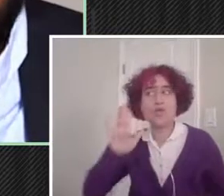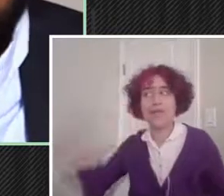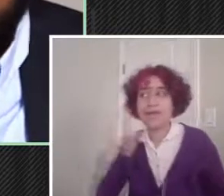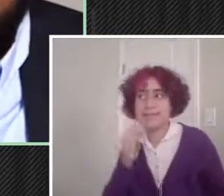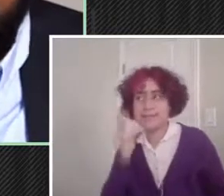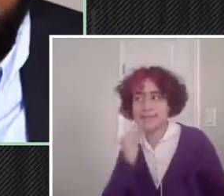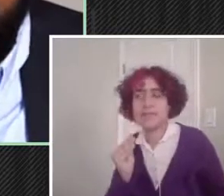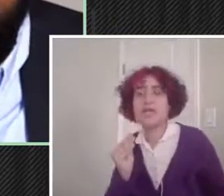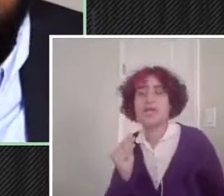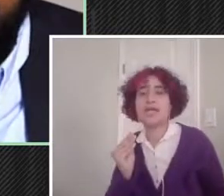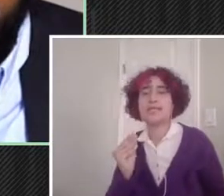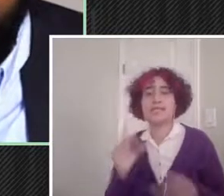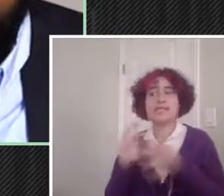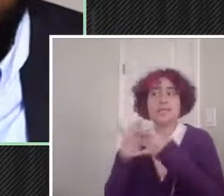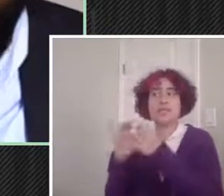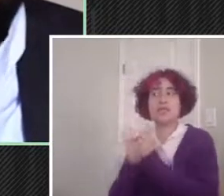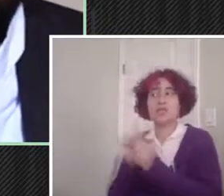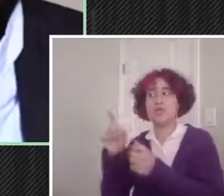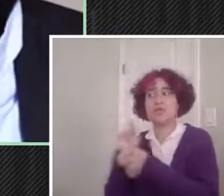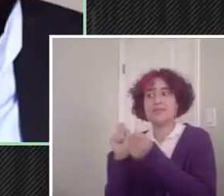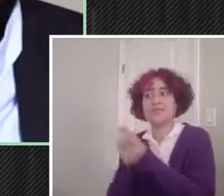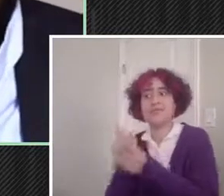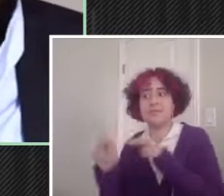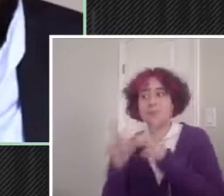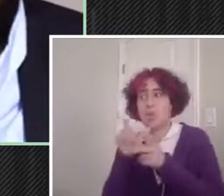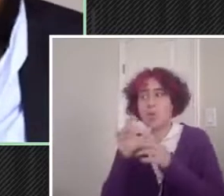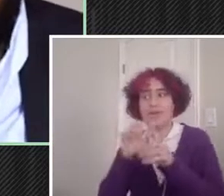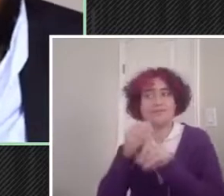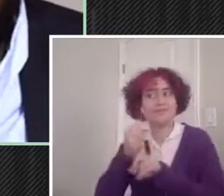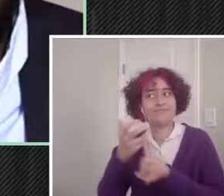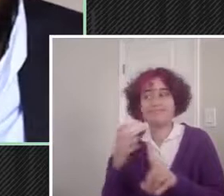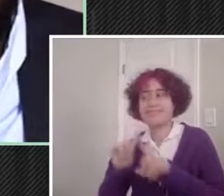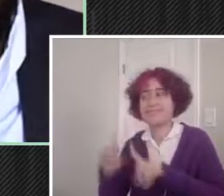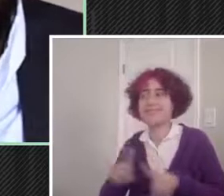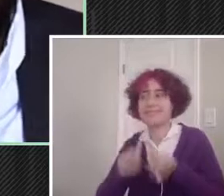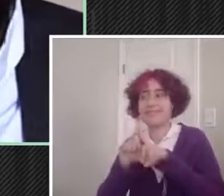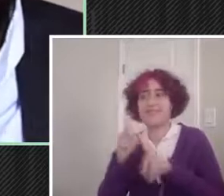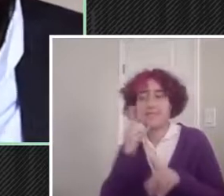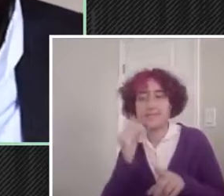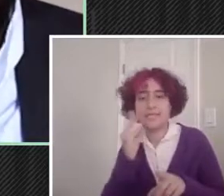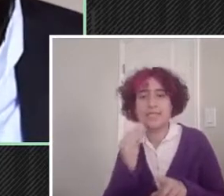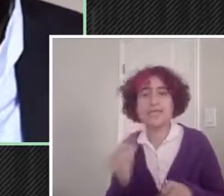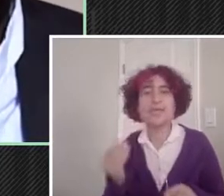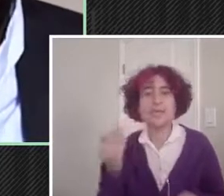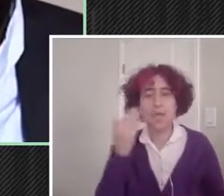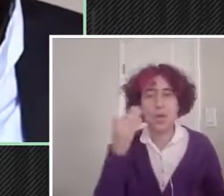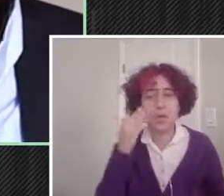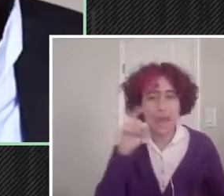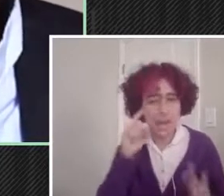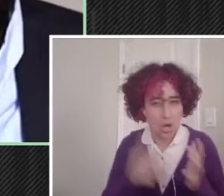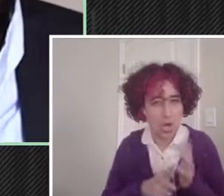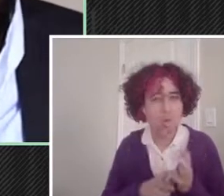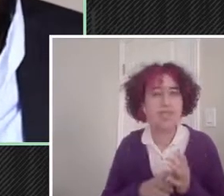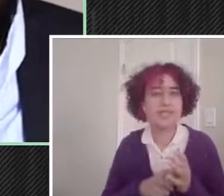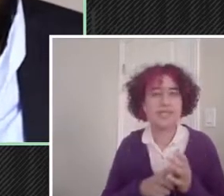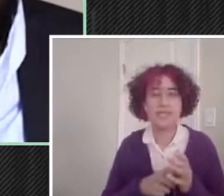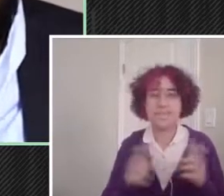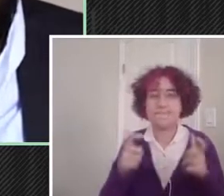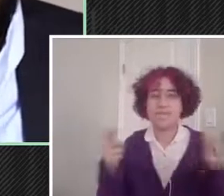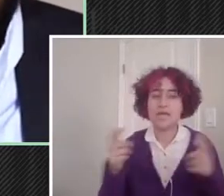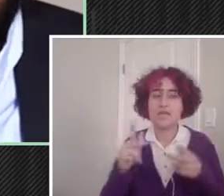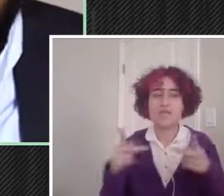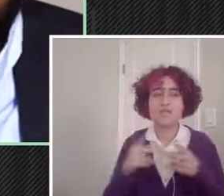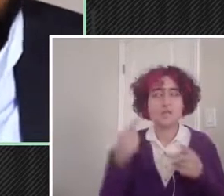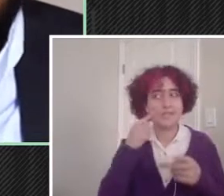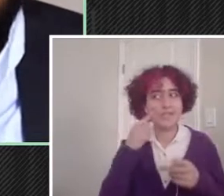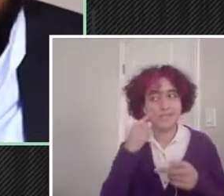think the ACLU being a repository of expertise, a repository of experts. I think if we begin